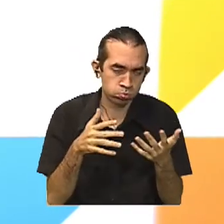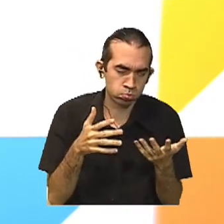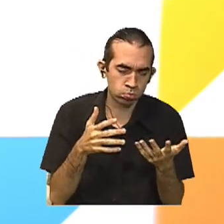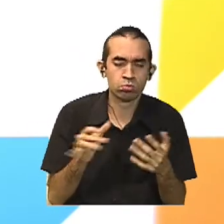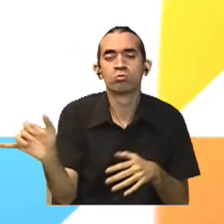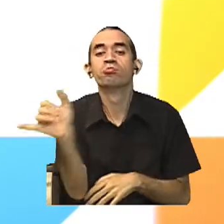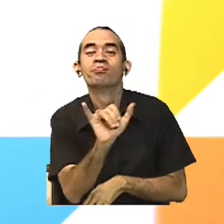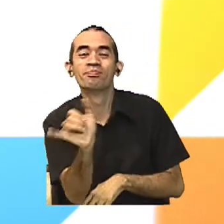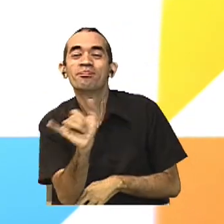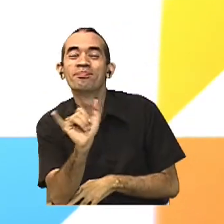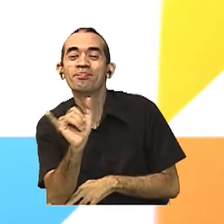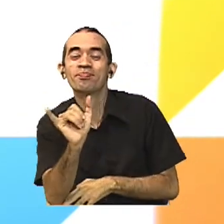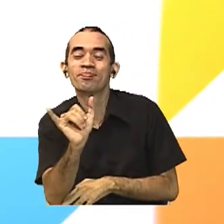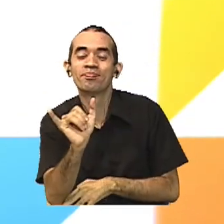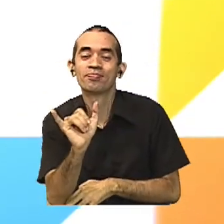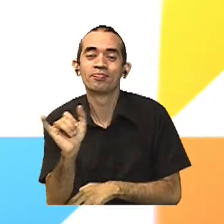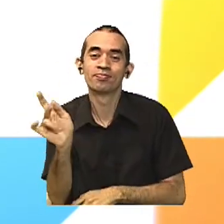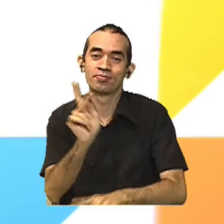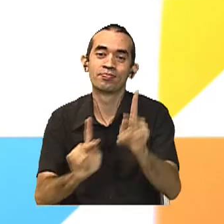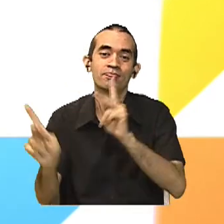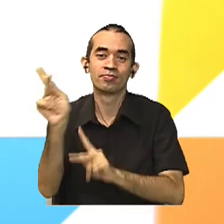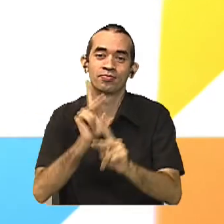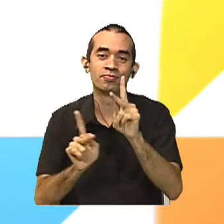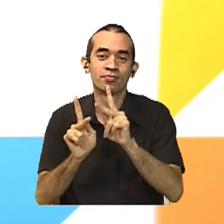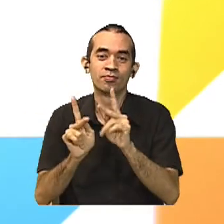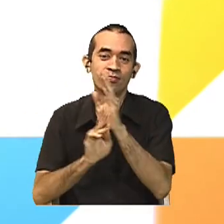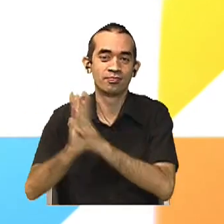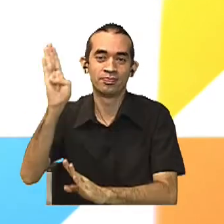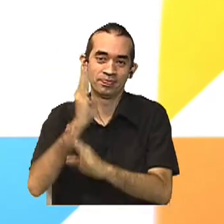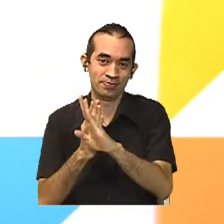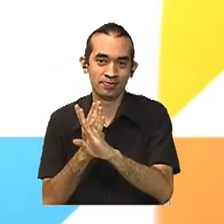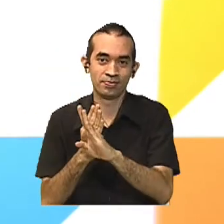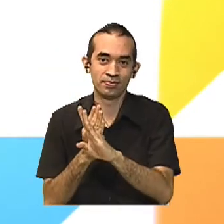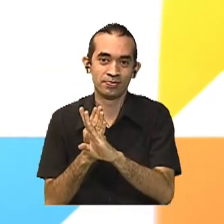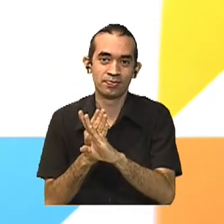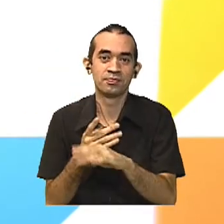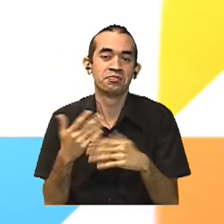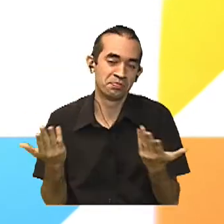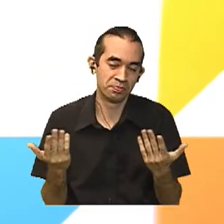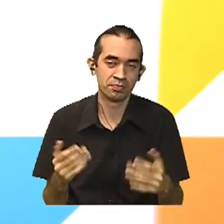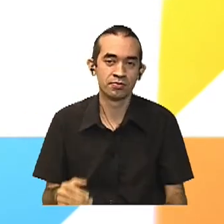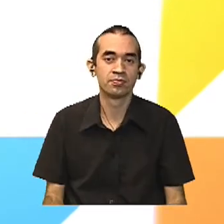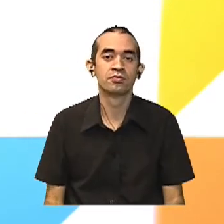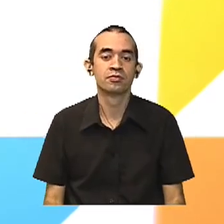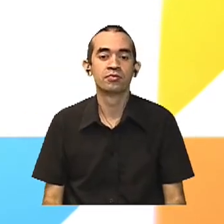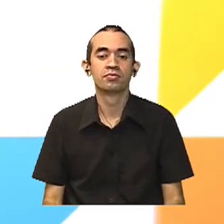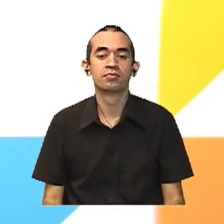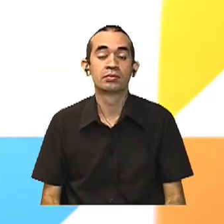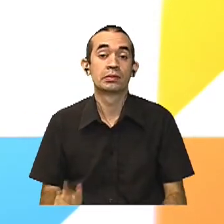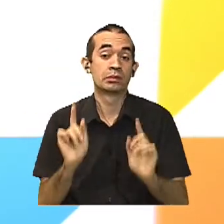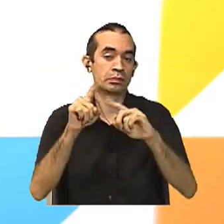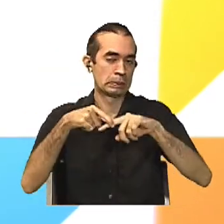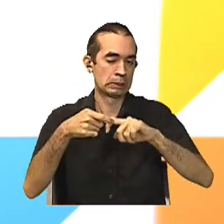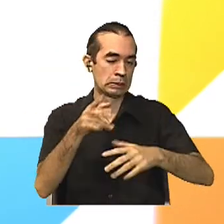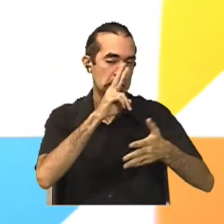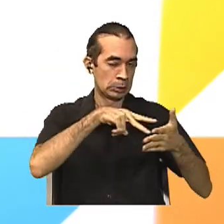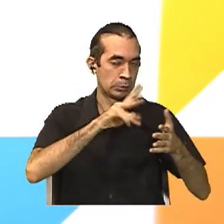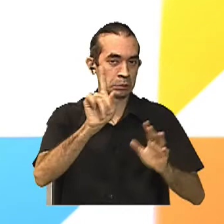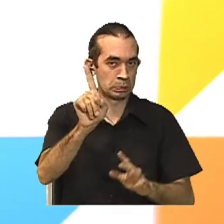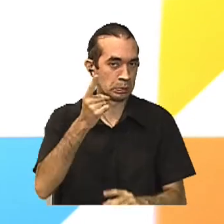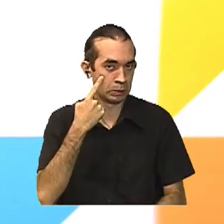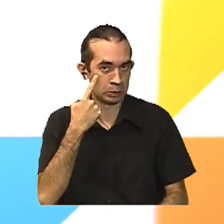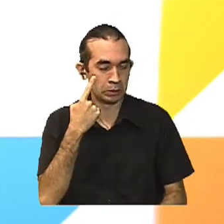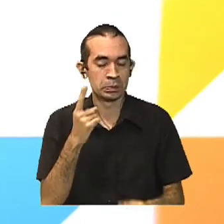It also helps to people with disabilities. Okay, so before the reading, we are going